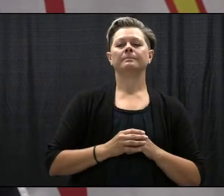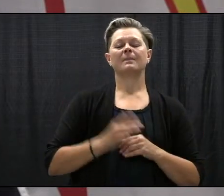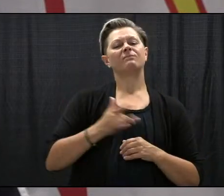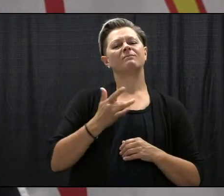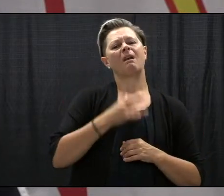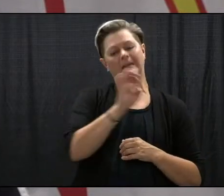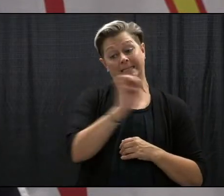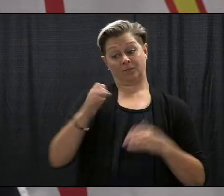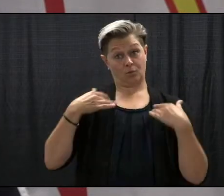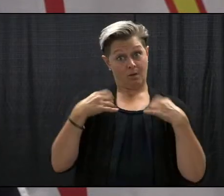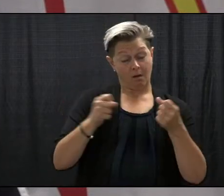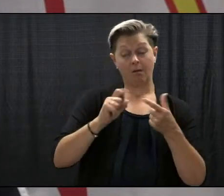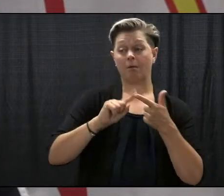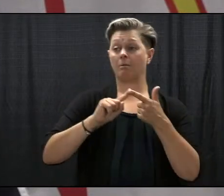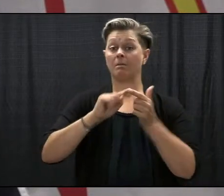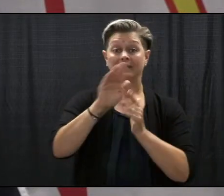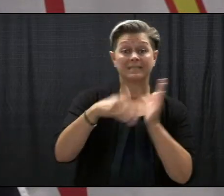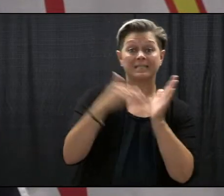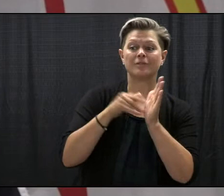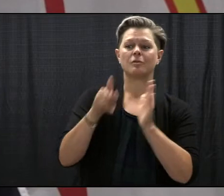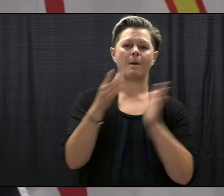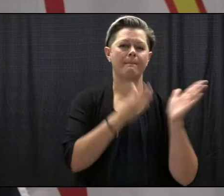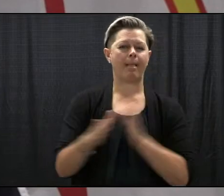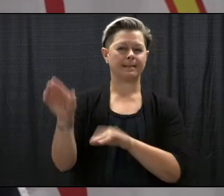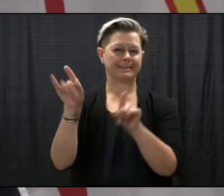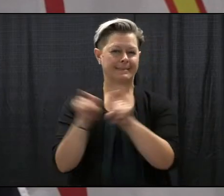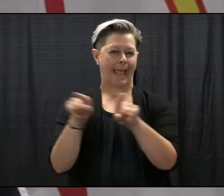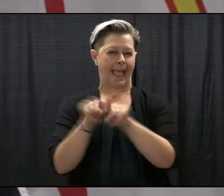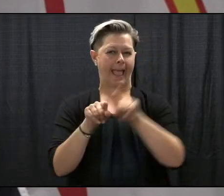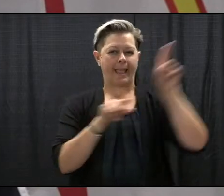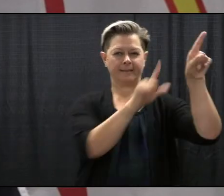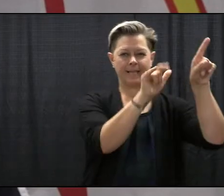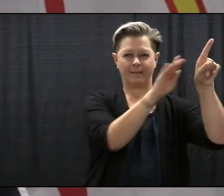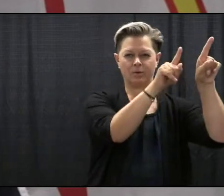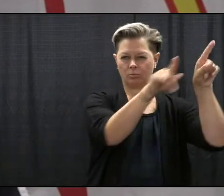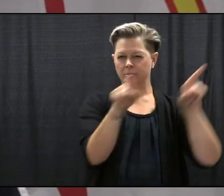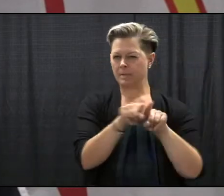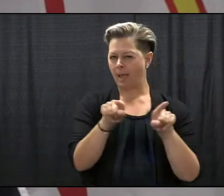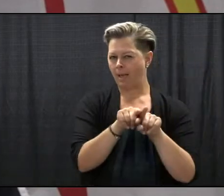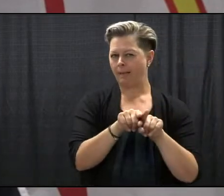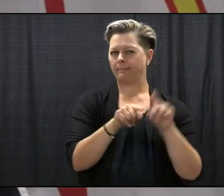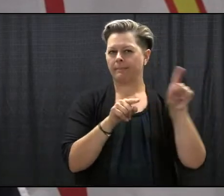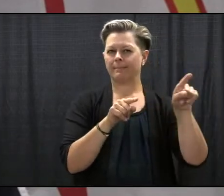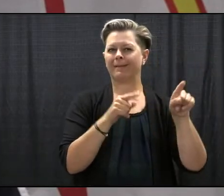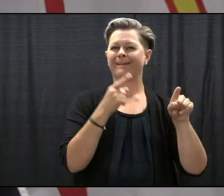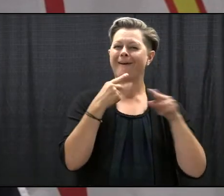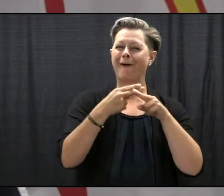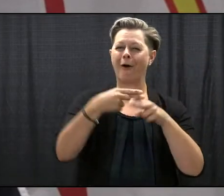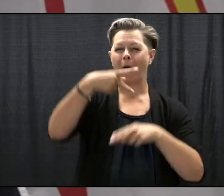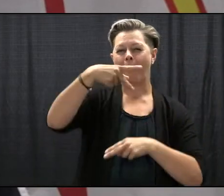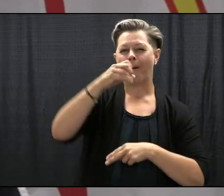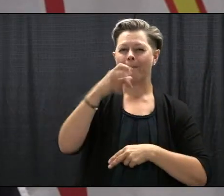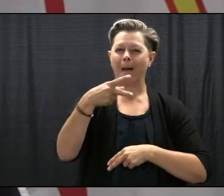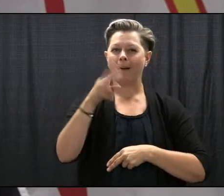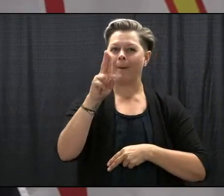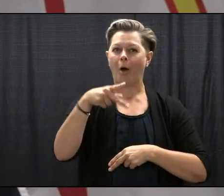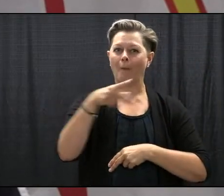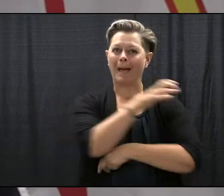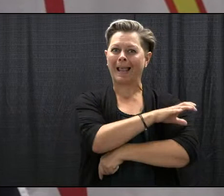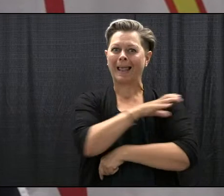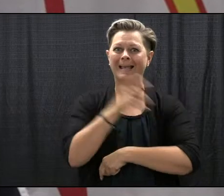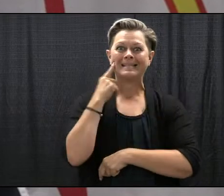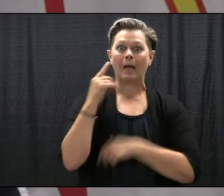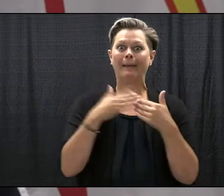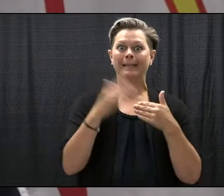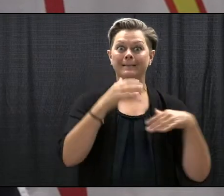Eastern Health and Central, they're planning the same sorts of things, as well as we'll call them pop-up clinics, which makes them sound very quick and easy